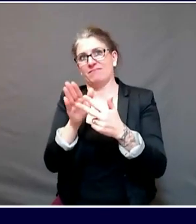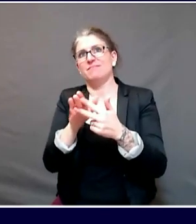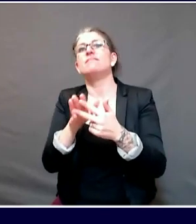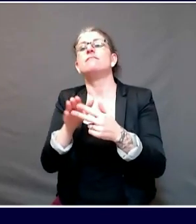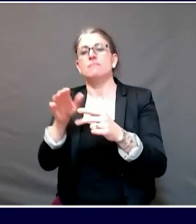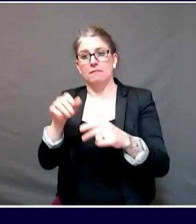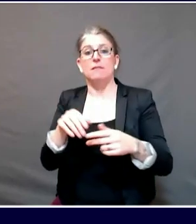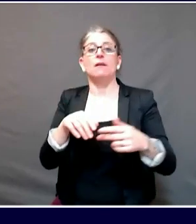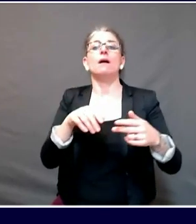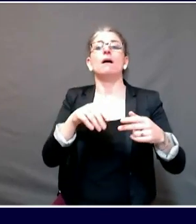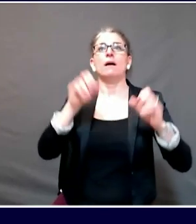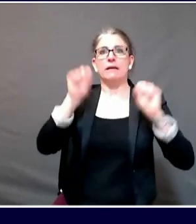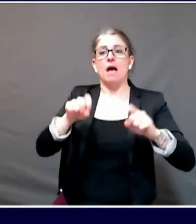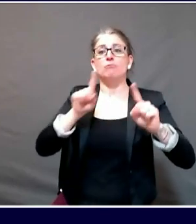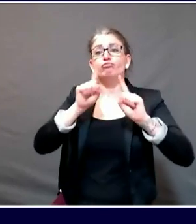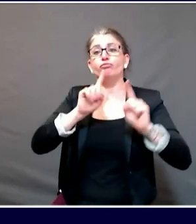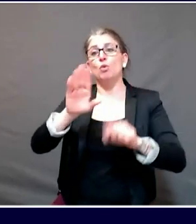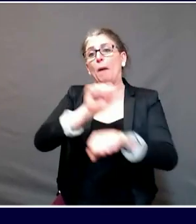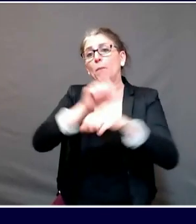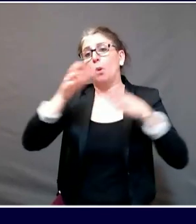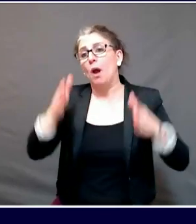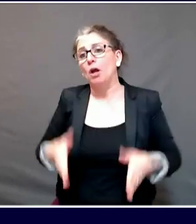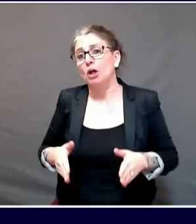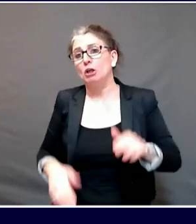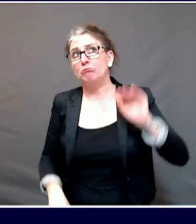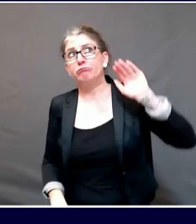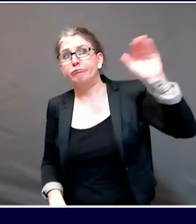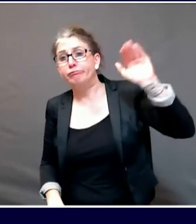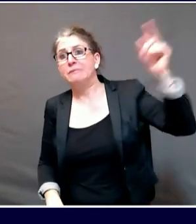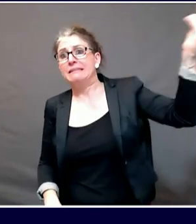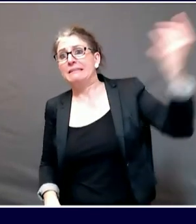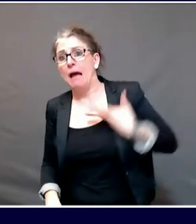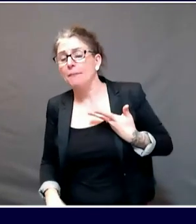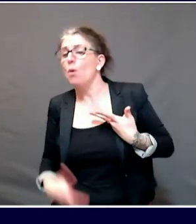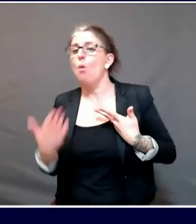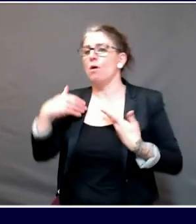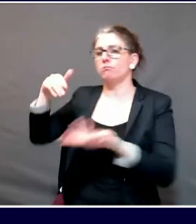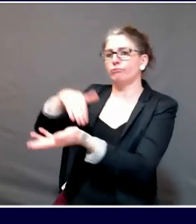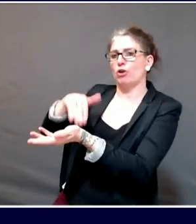Thank you. I'm going to turn now to Amy Brown at WERU.